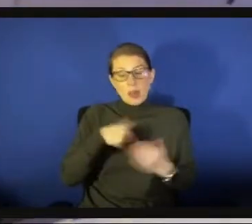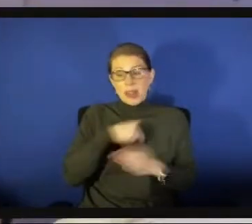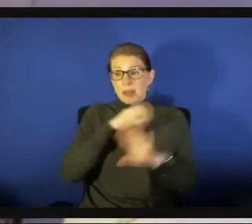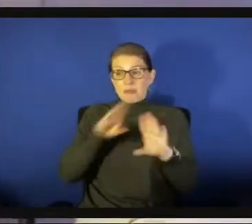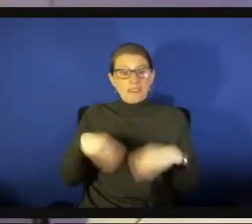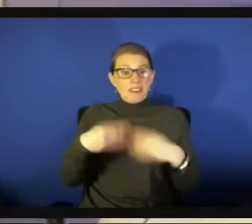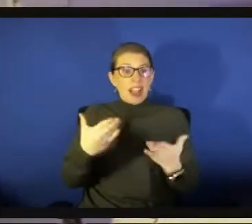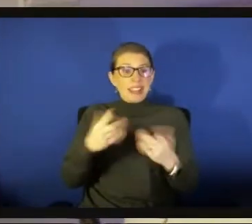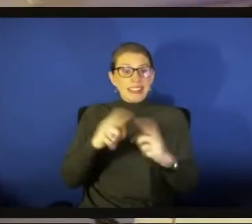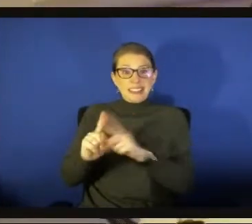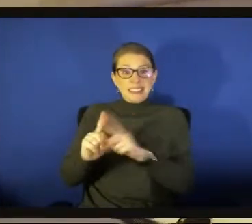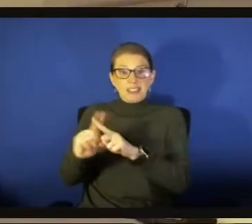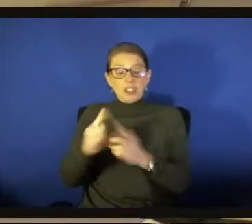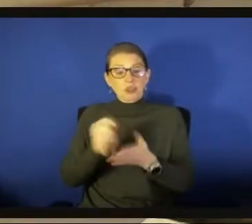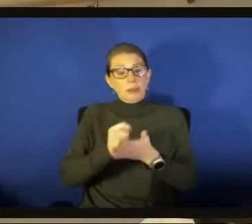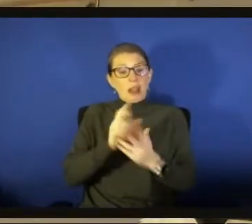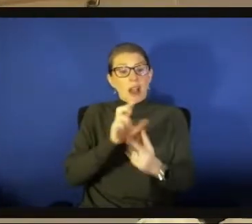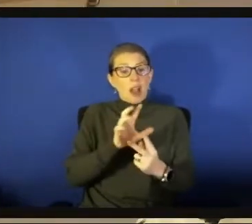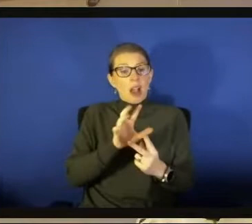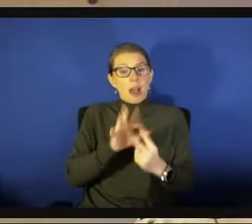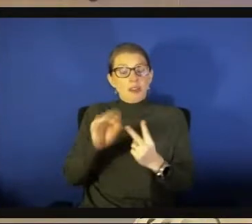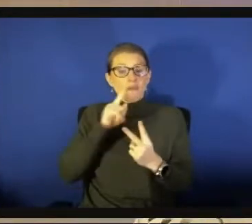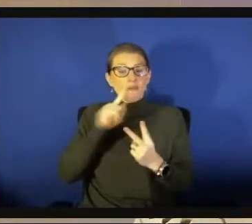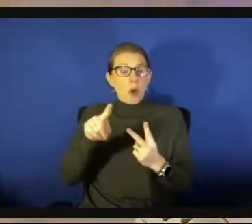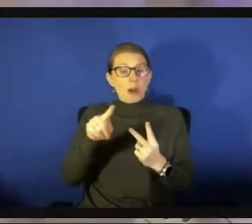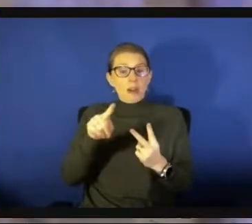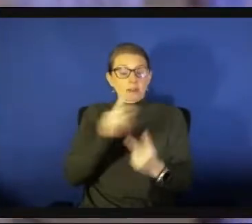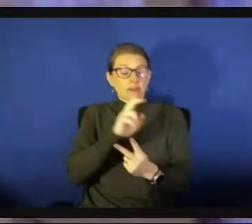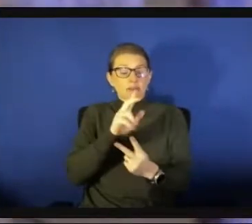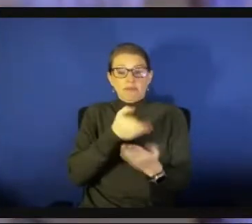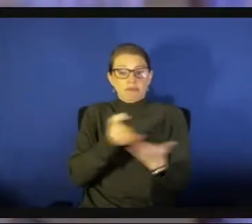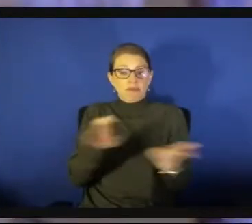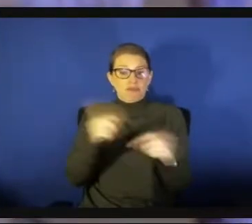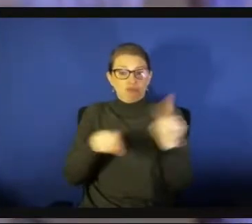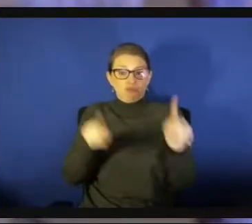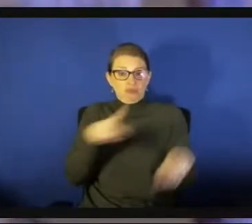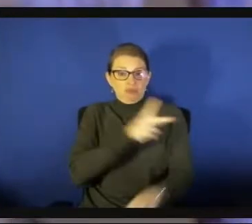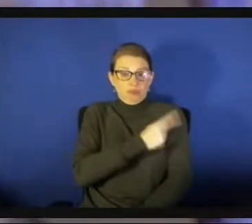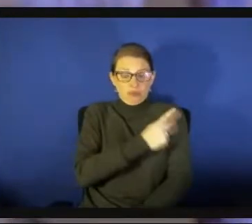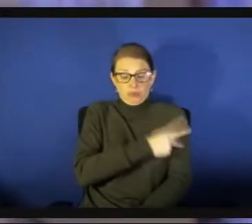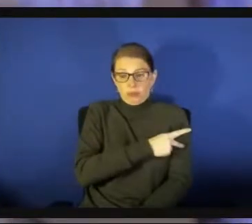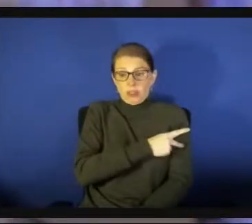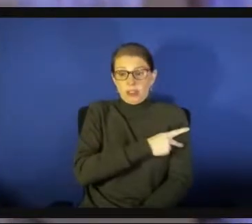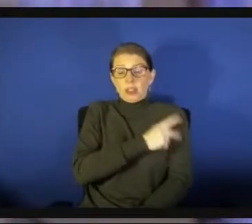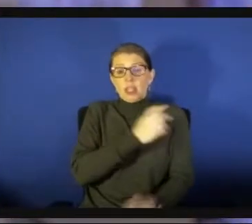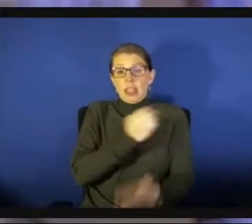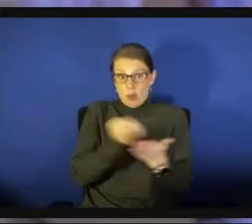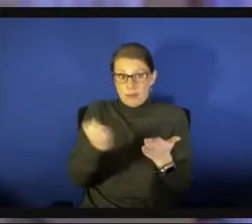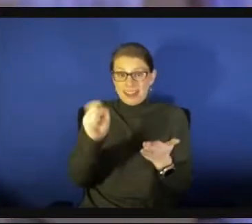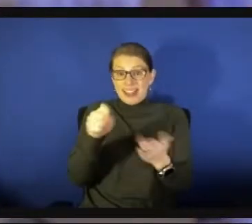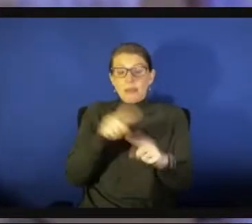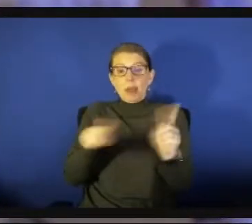patients. But the other piece is that it's not just the equipment, but also the people. We have recruited a